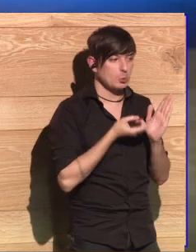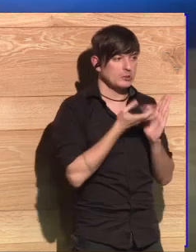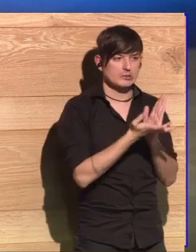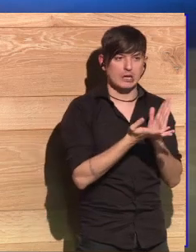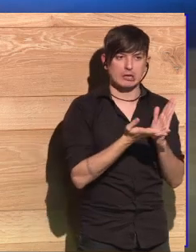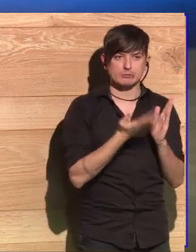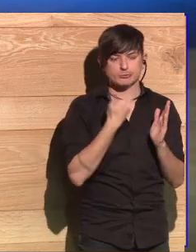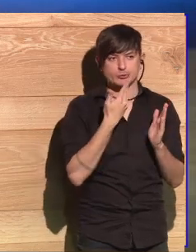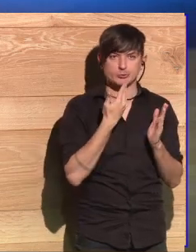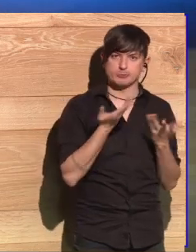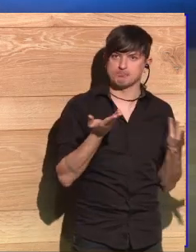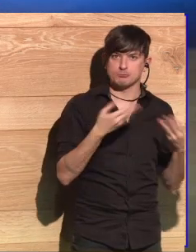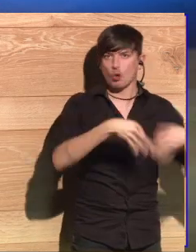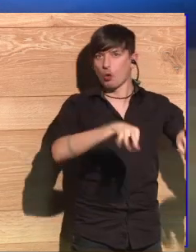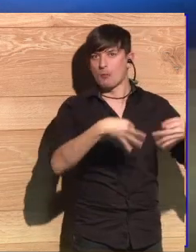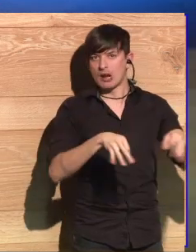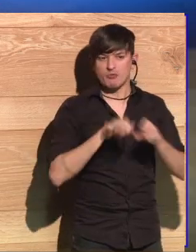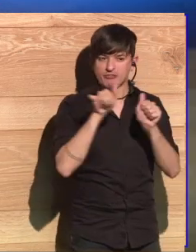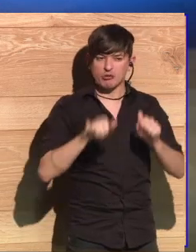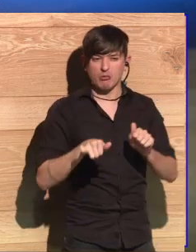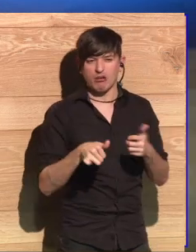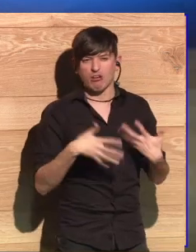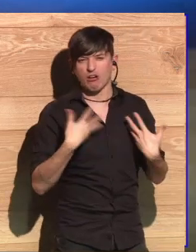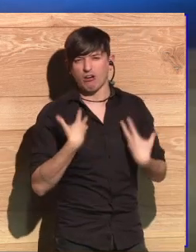hotels, but you talk about it with no dramatism at all.